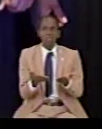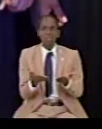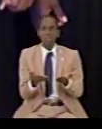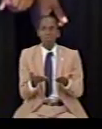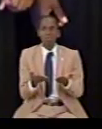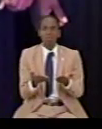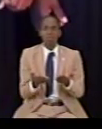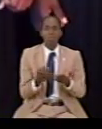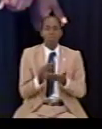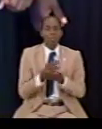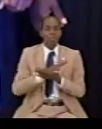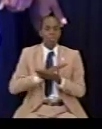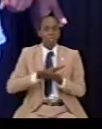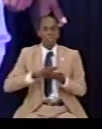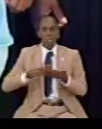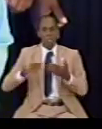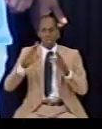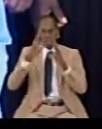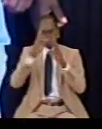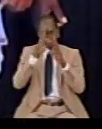obedience, holy